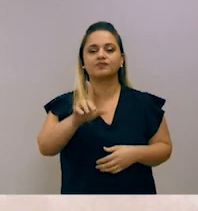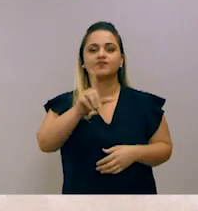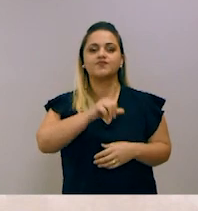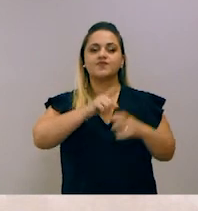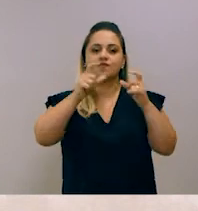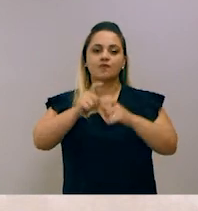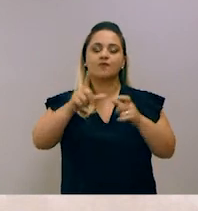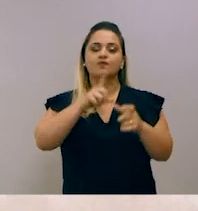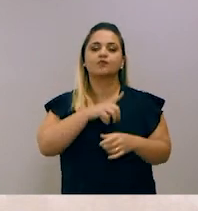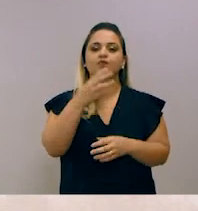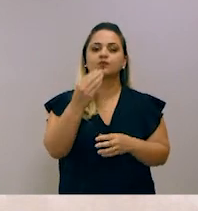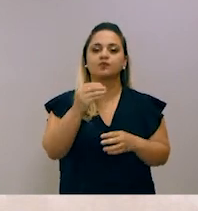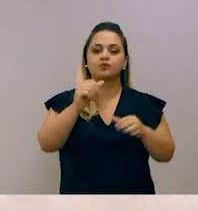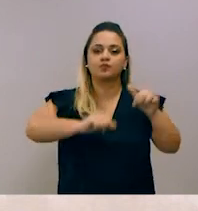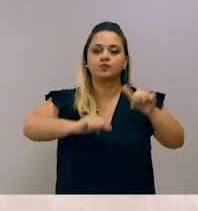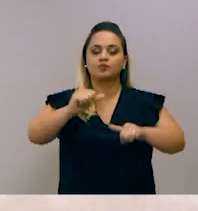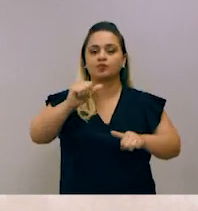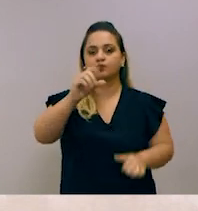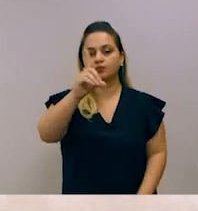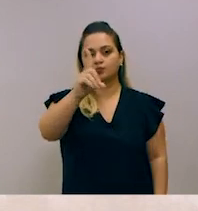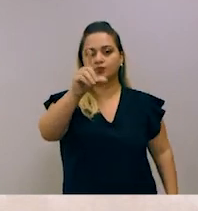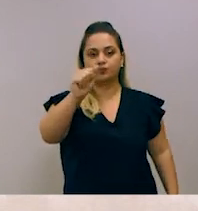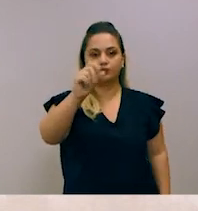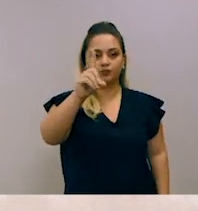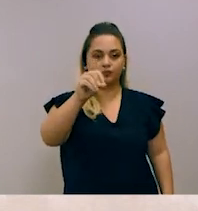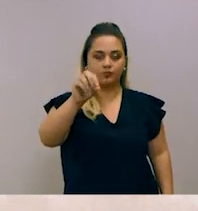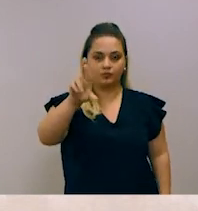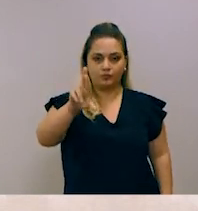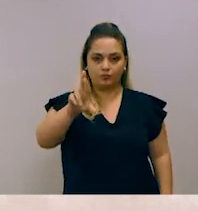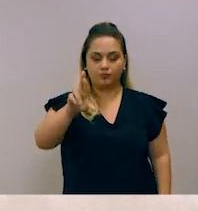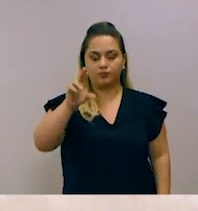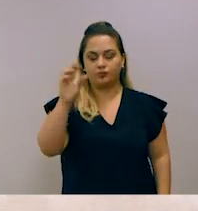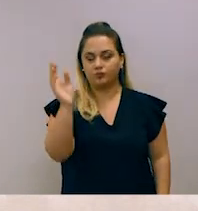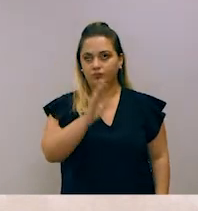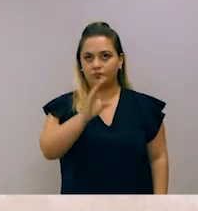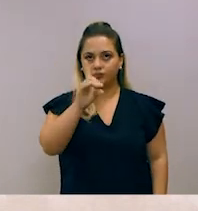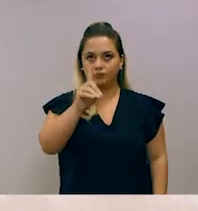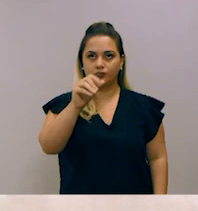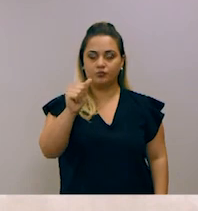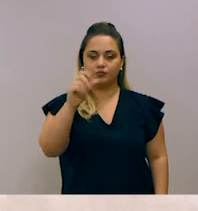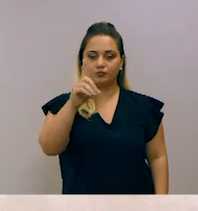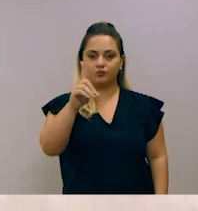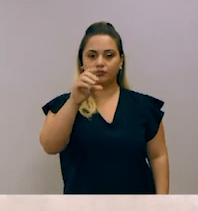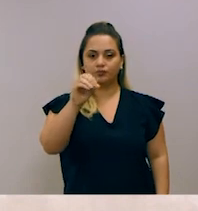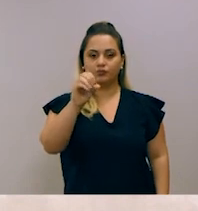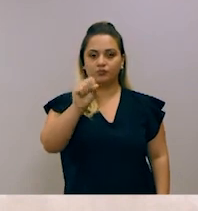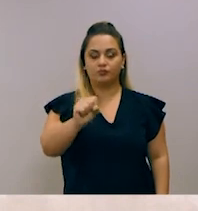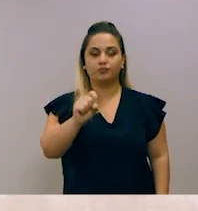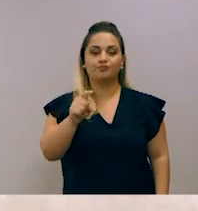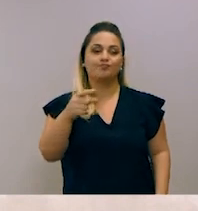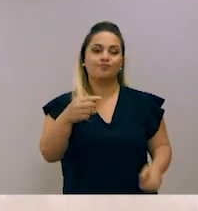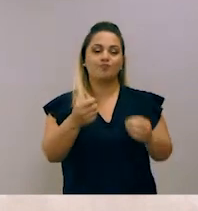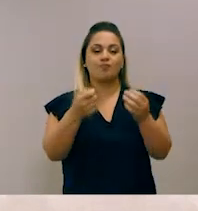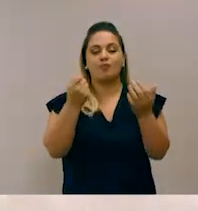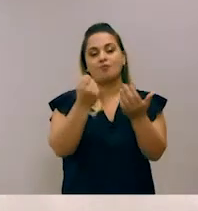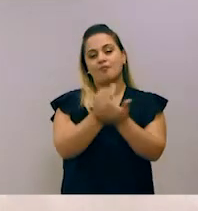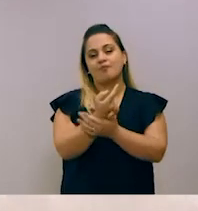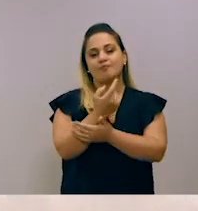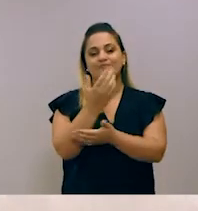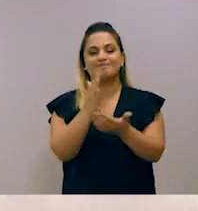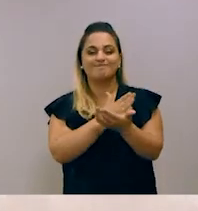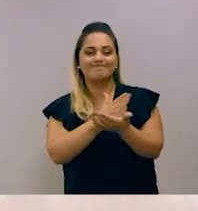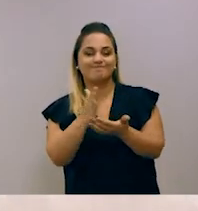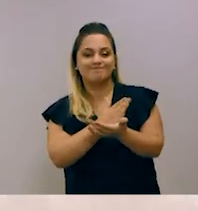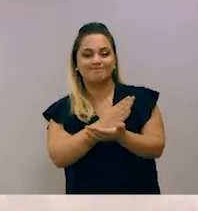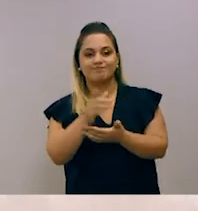purchases, of which we have a lot of data. For the rare procurements or specific things,